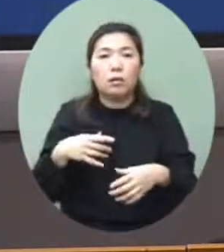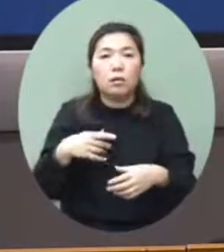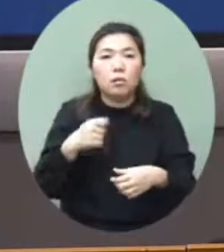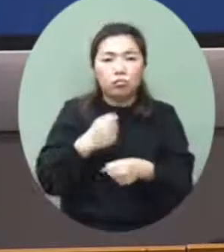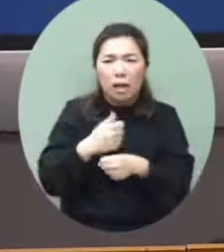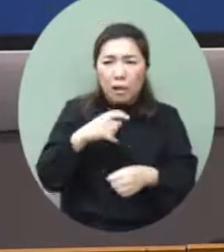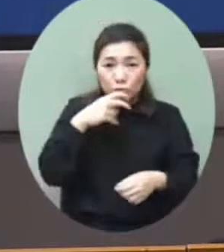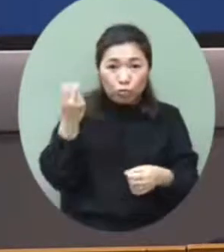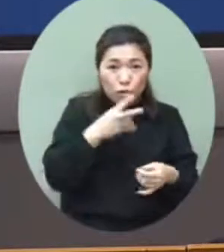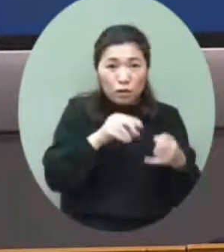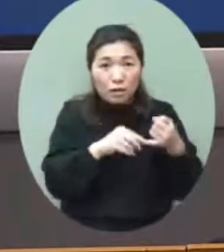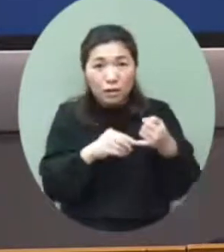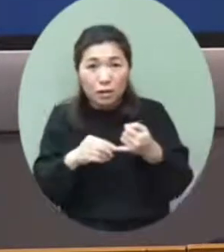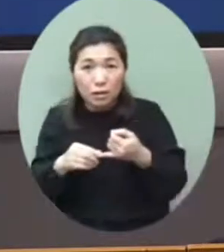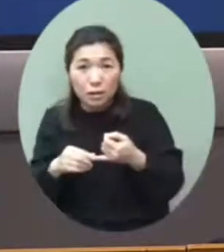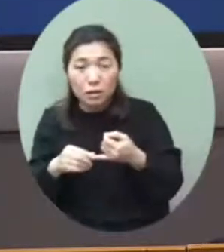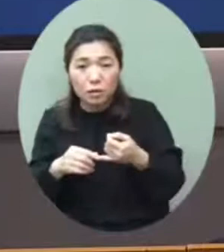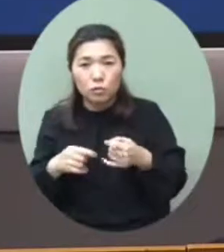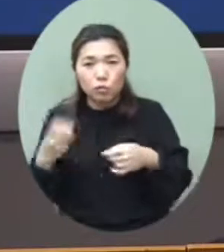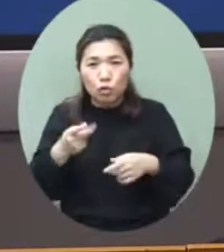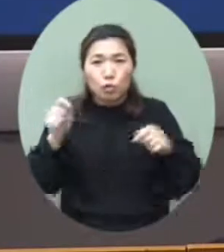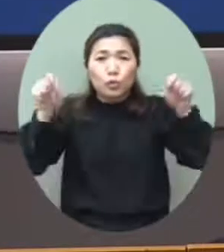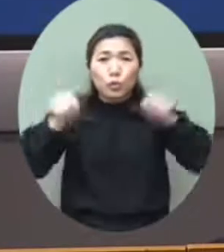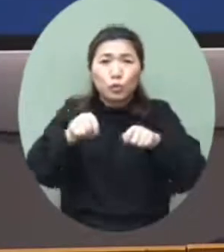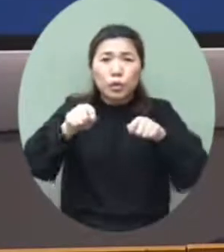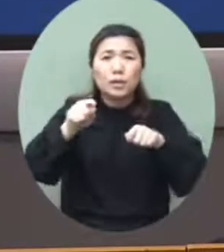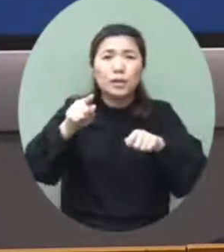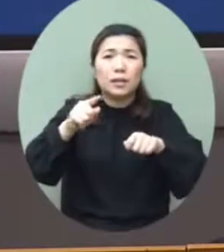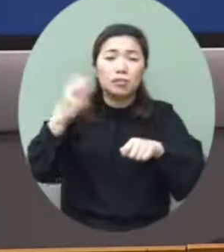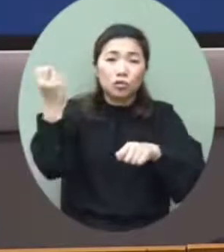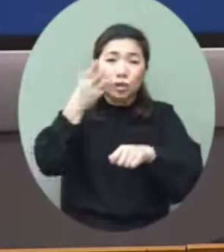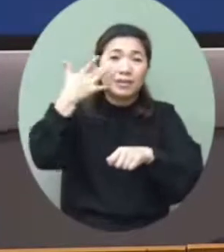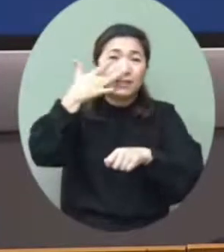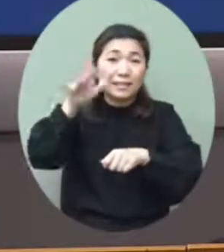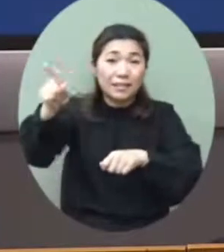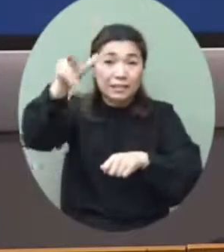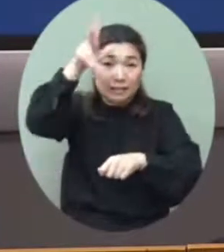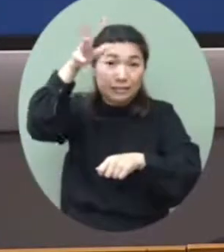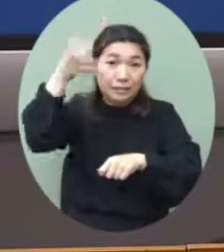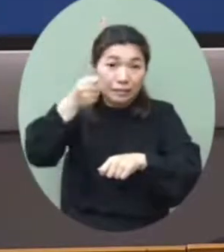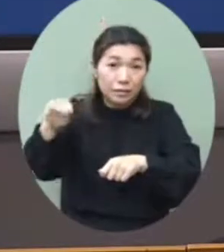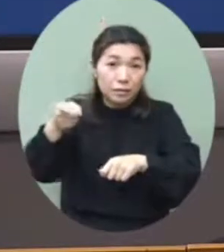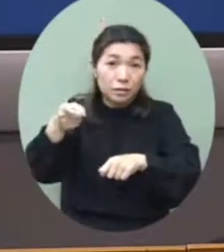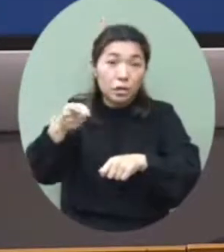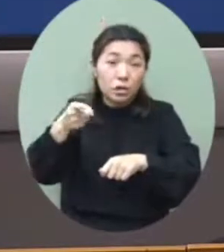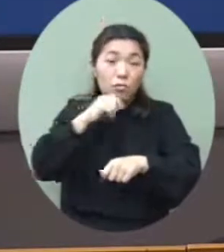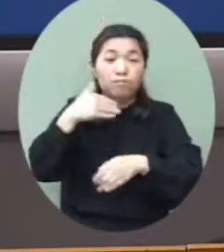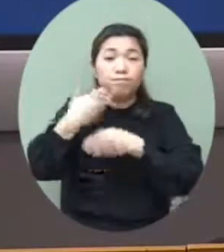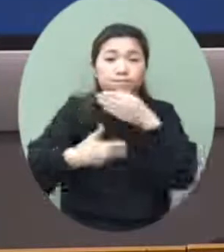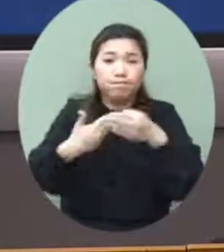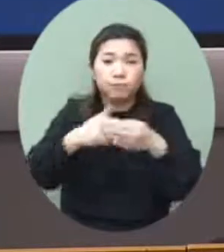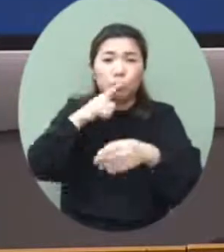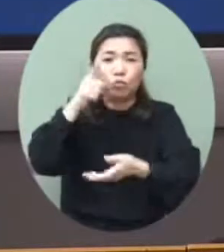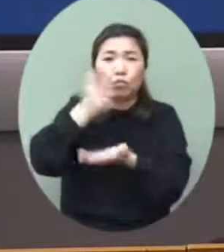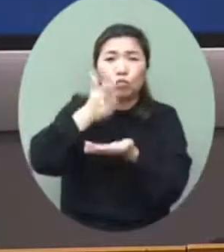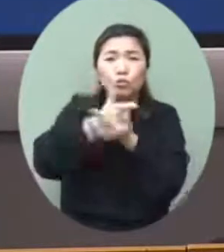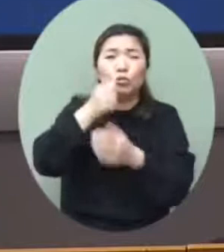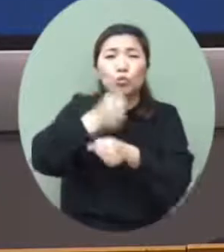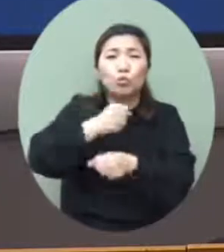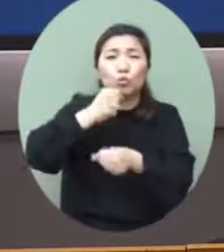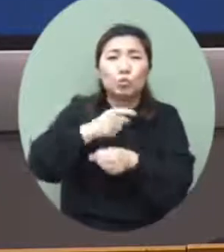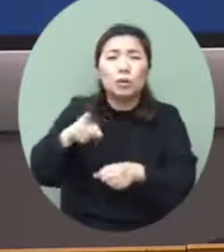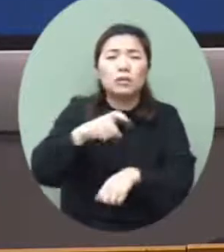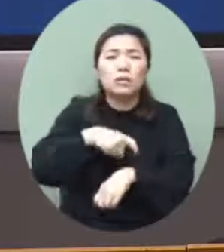I had to form my cabinet in the aftermath of the election. If we further postpone